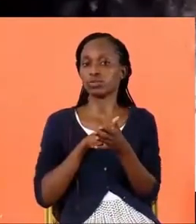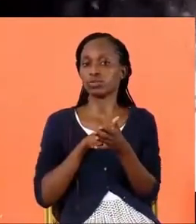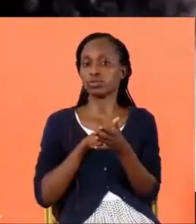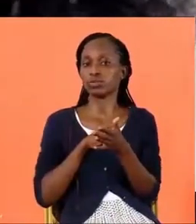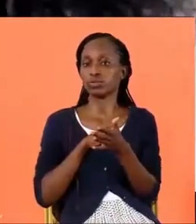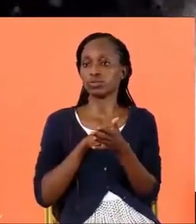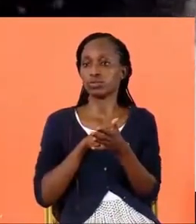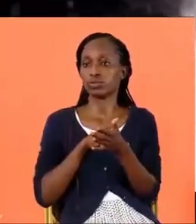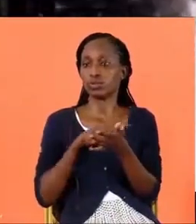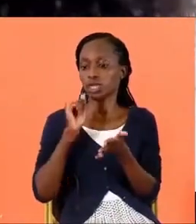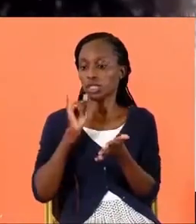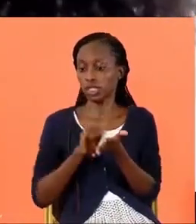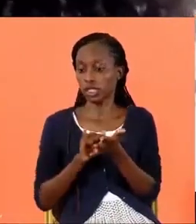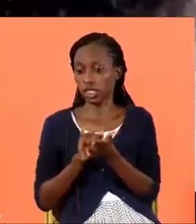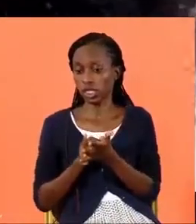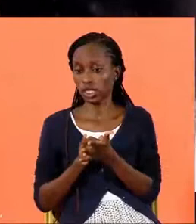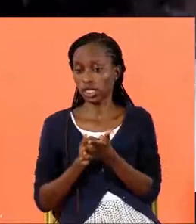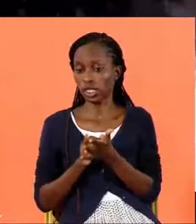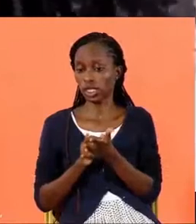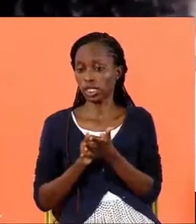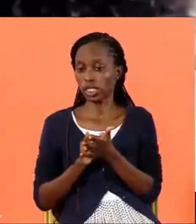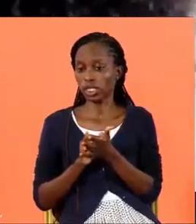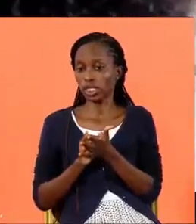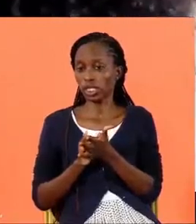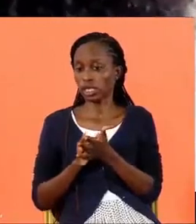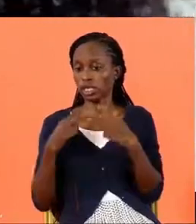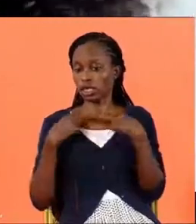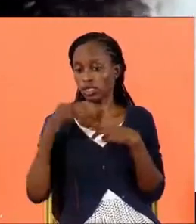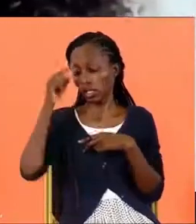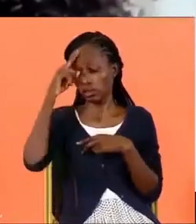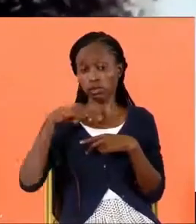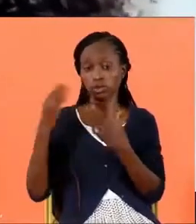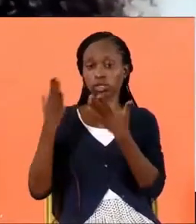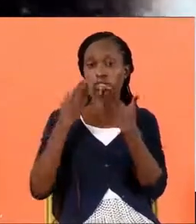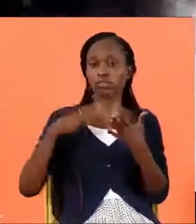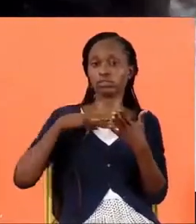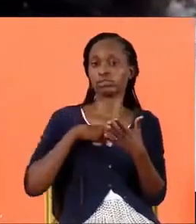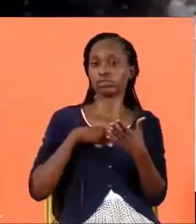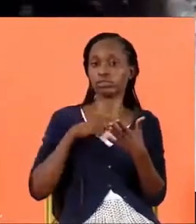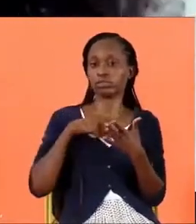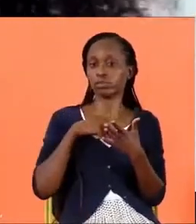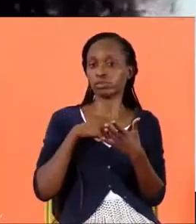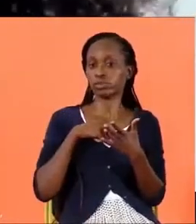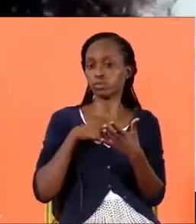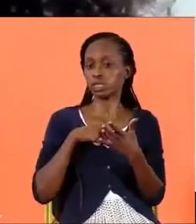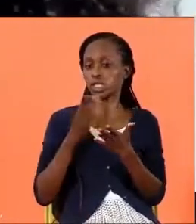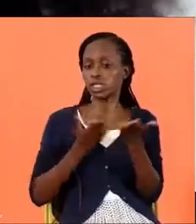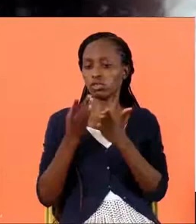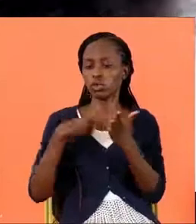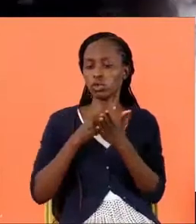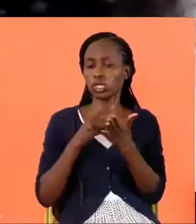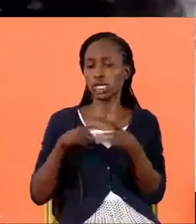take away the ability for our governments to provide the services that we need for gender rights, right?